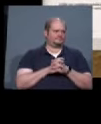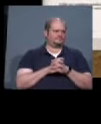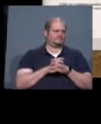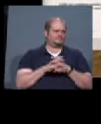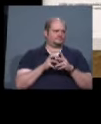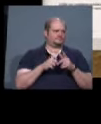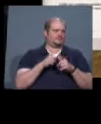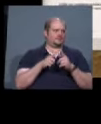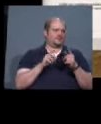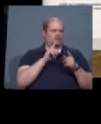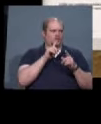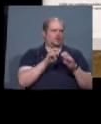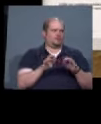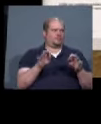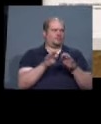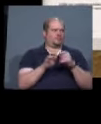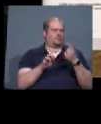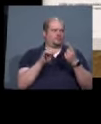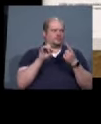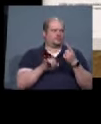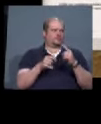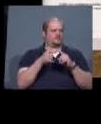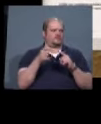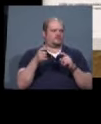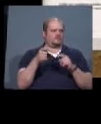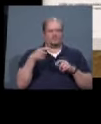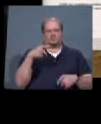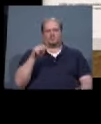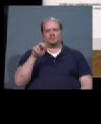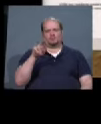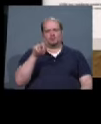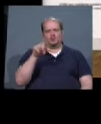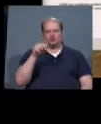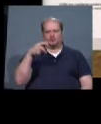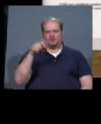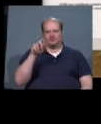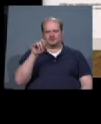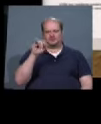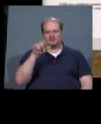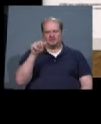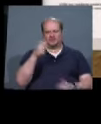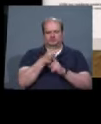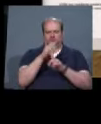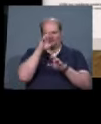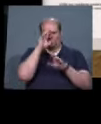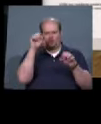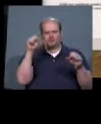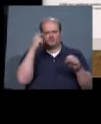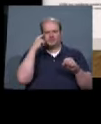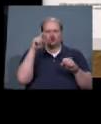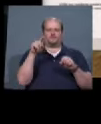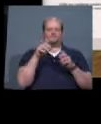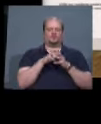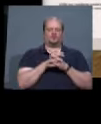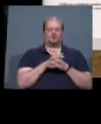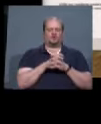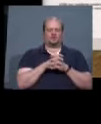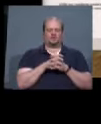Oh, here's a real important one. This one is from Paula Padilla. She is the president of the